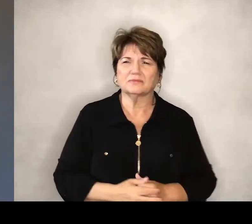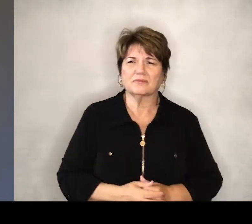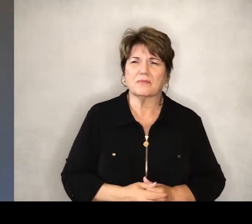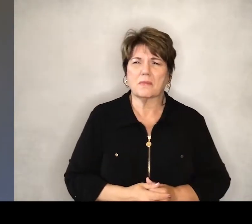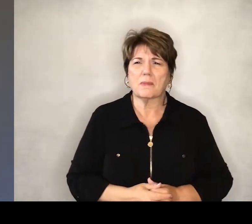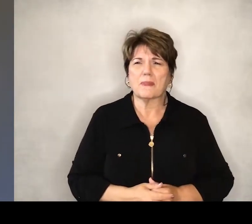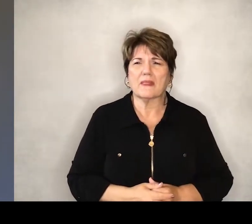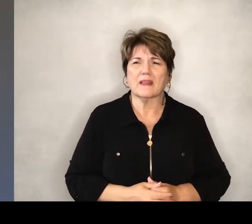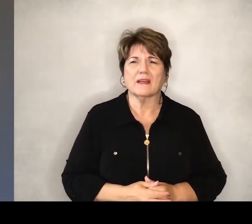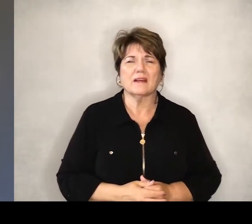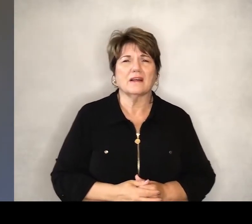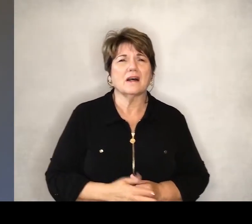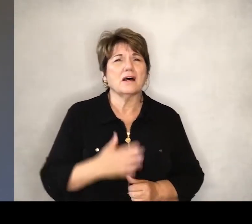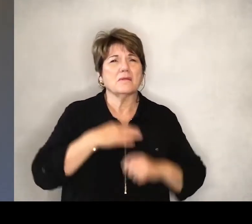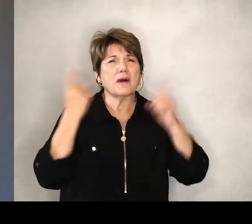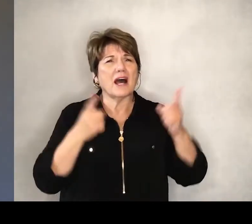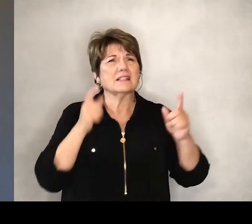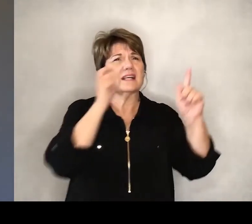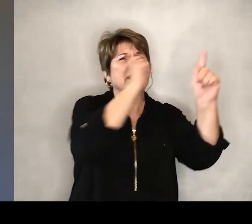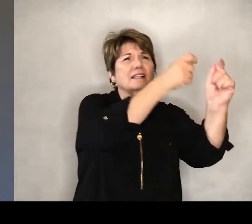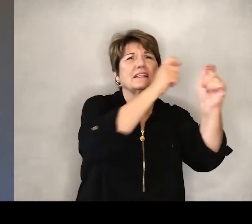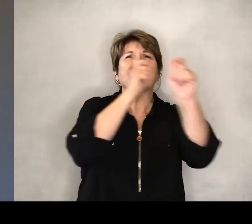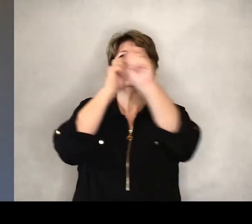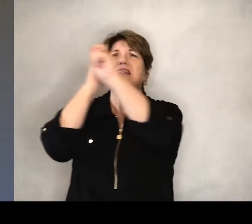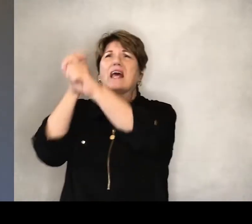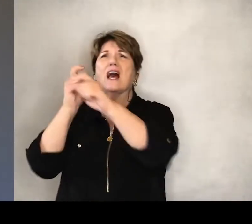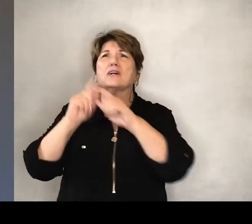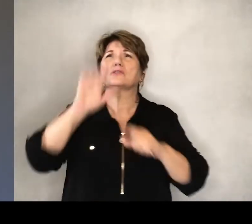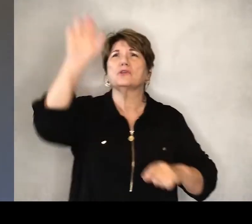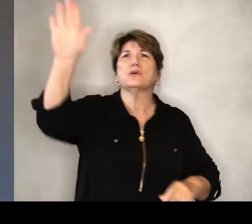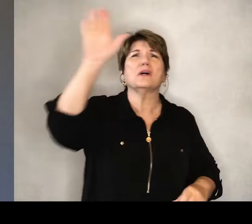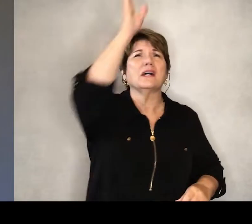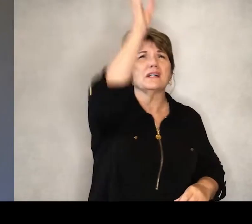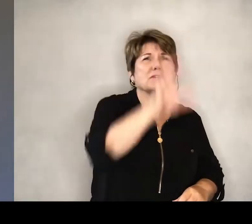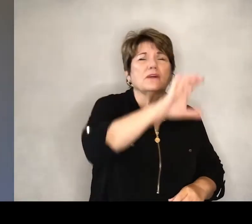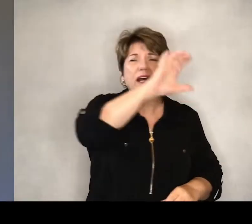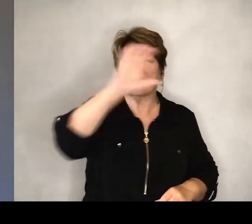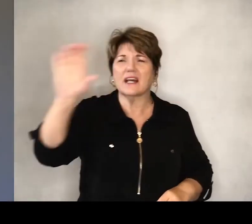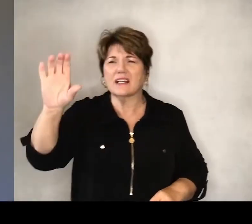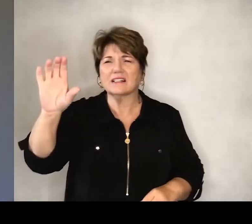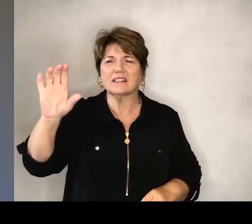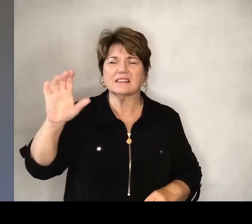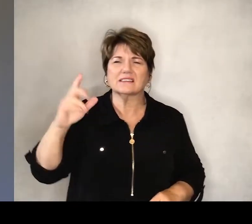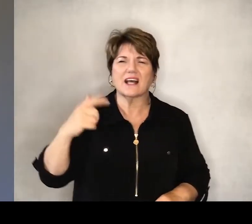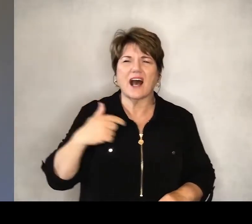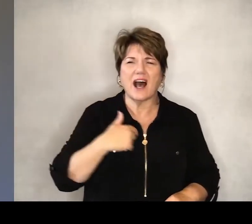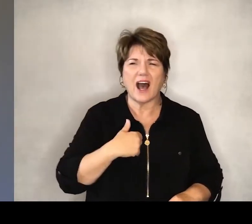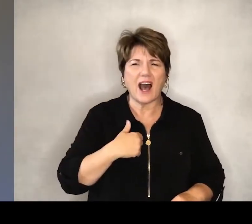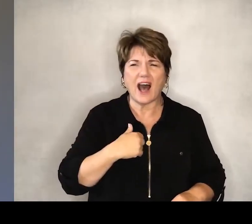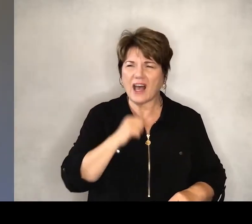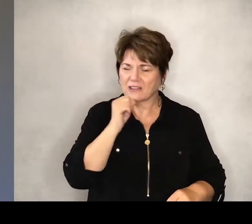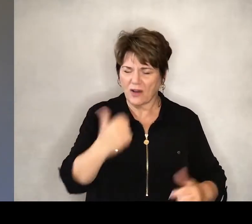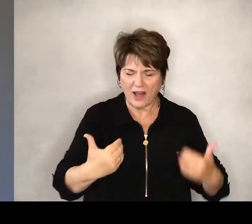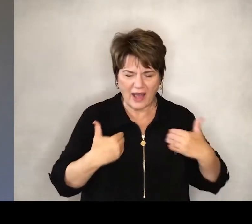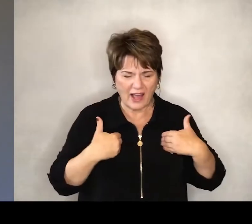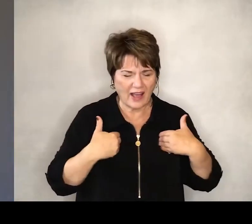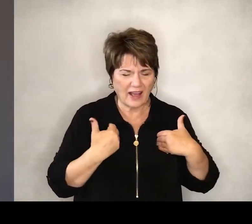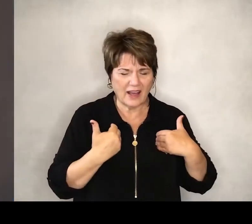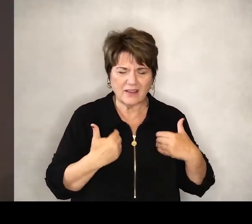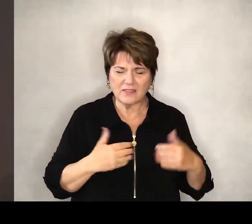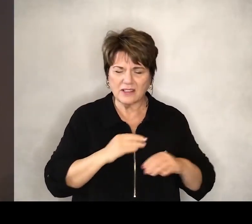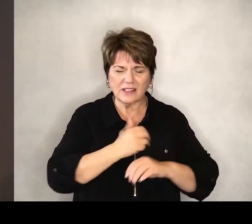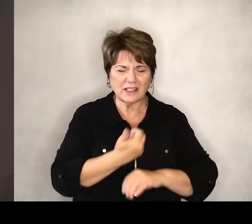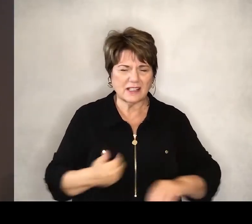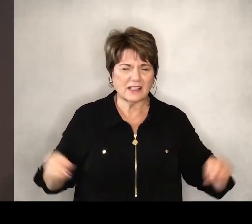whole. His nailed to the cross, and I bear it no more.